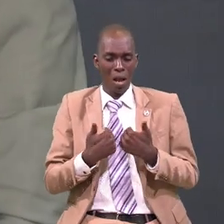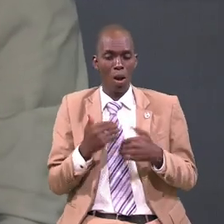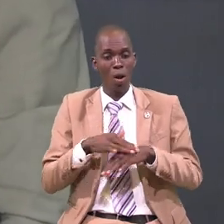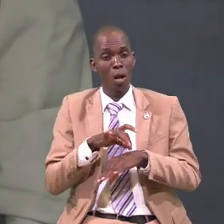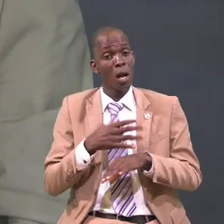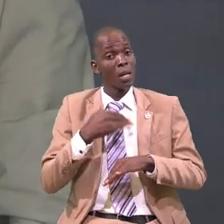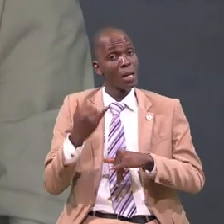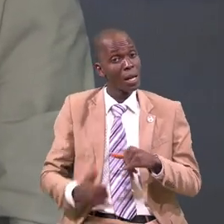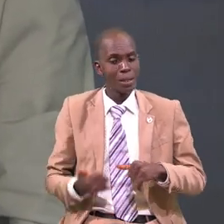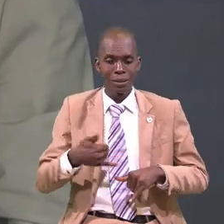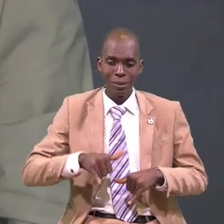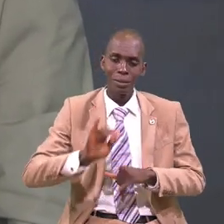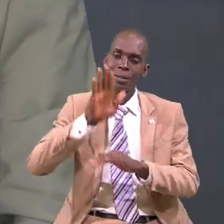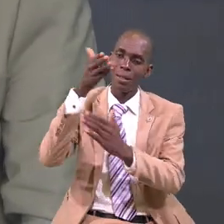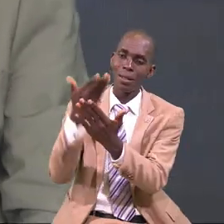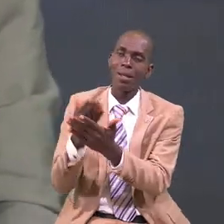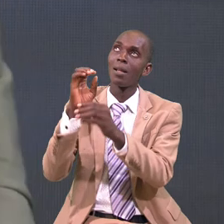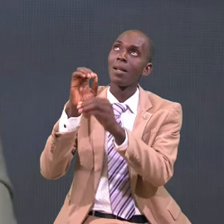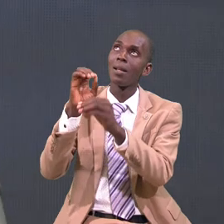heaven.